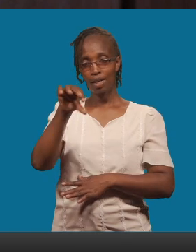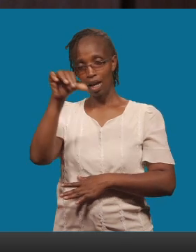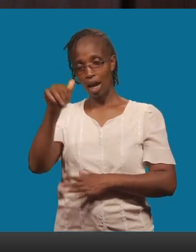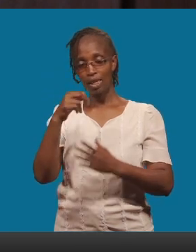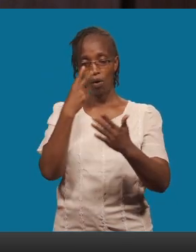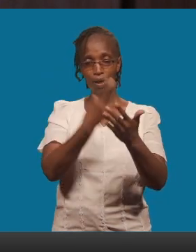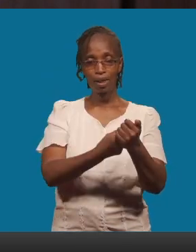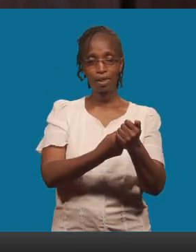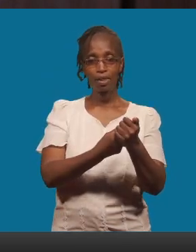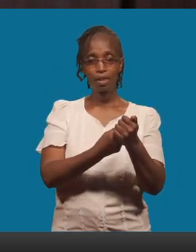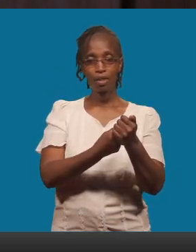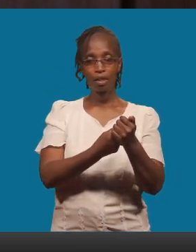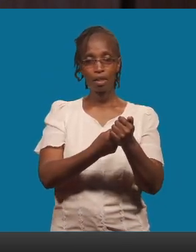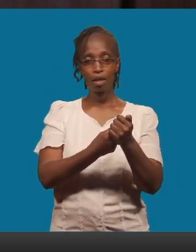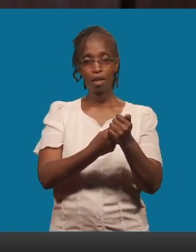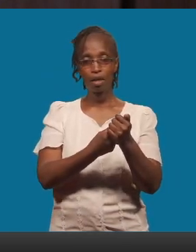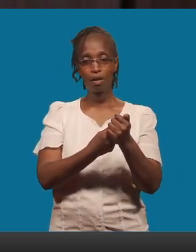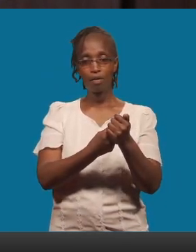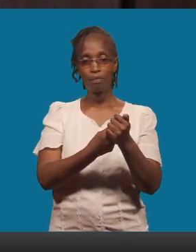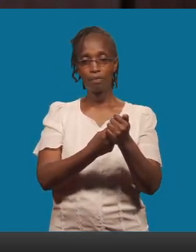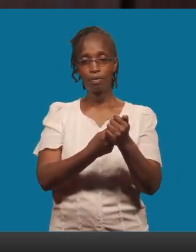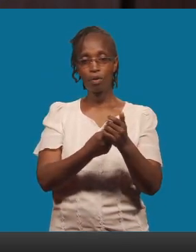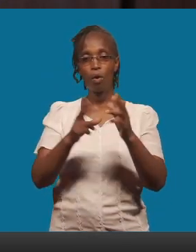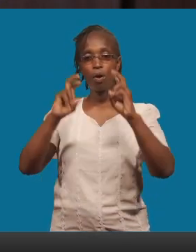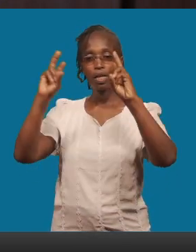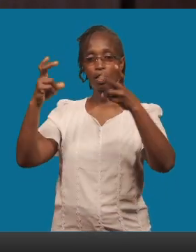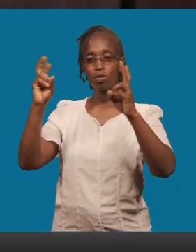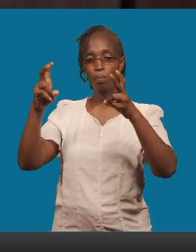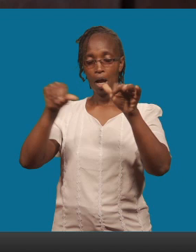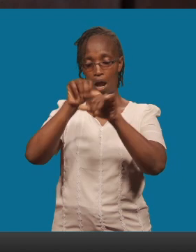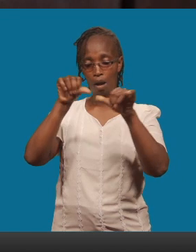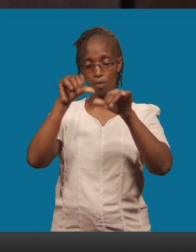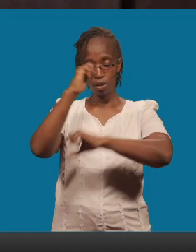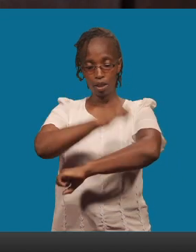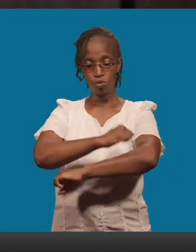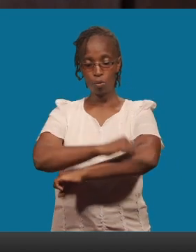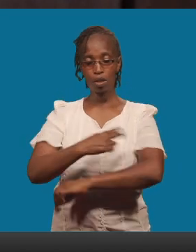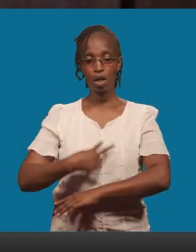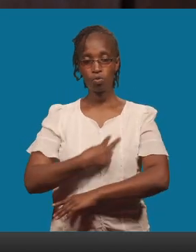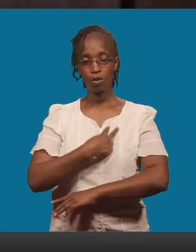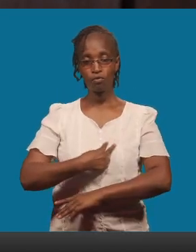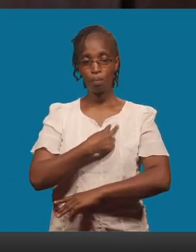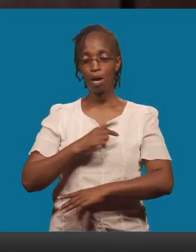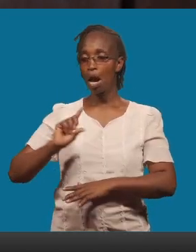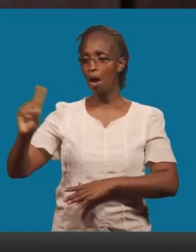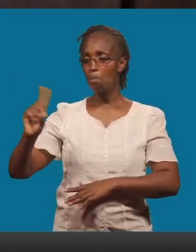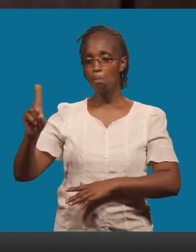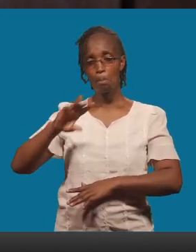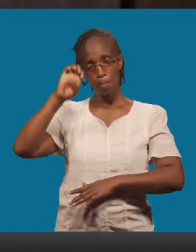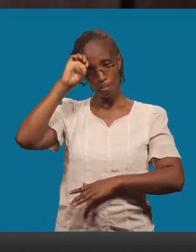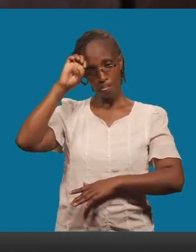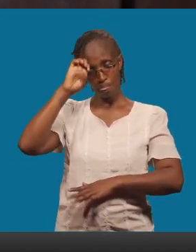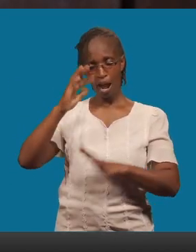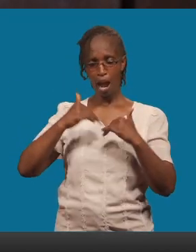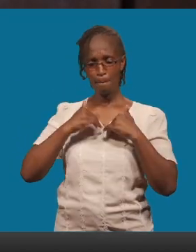Cabinet Secretary Ezekiel Machogu for Education, on the issue of school uniforms. So the Ministry of Education has